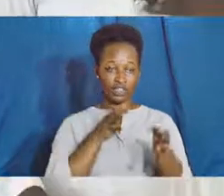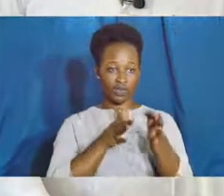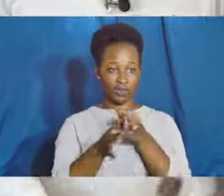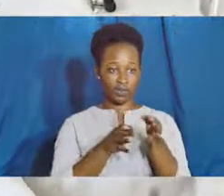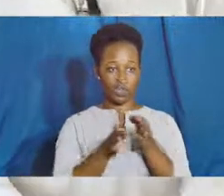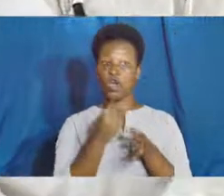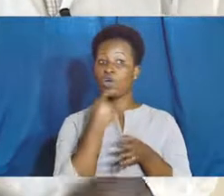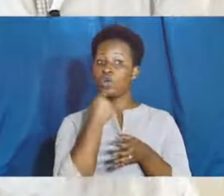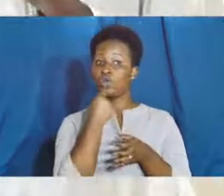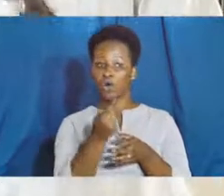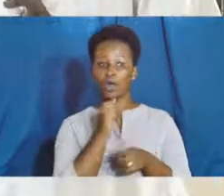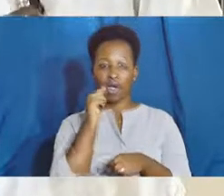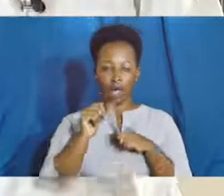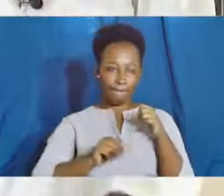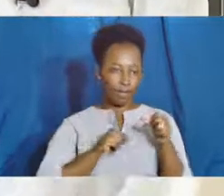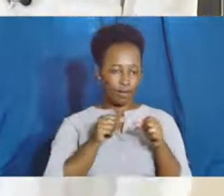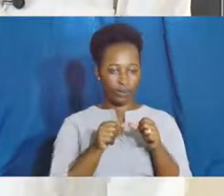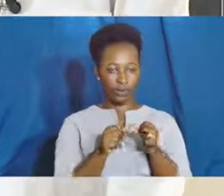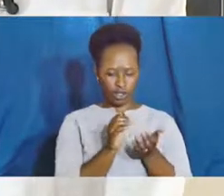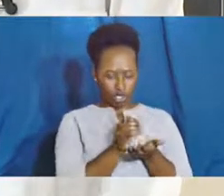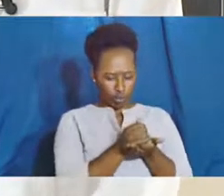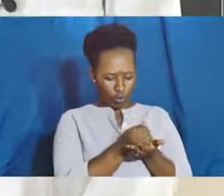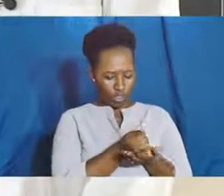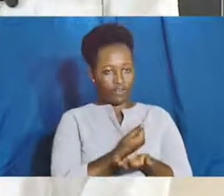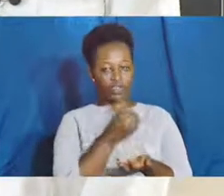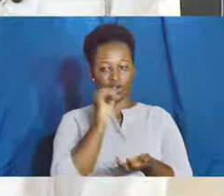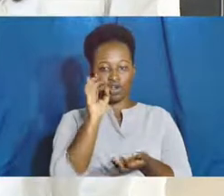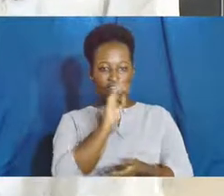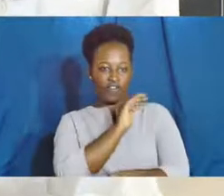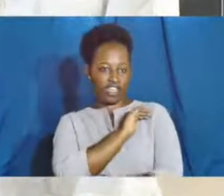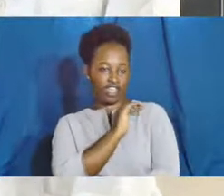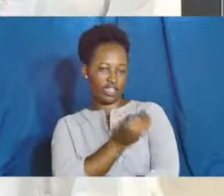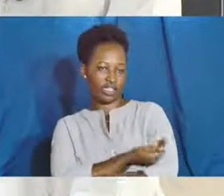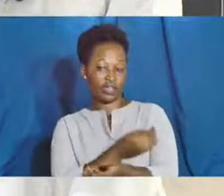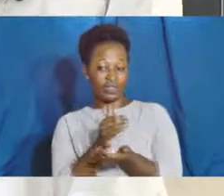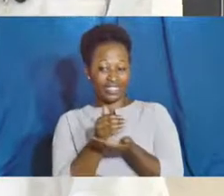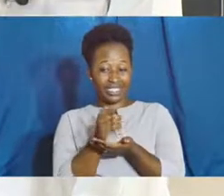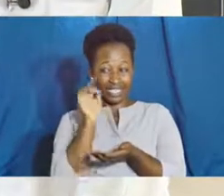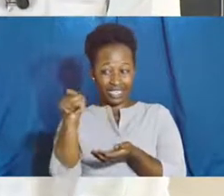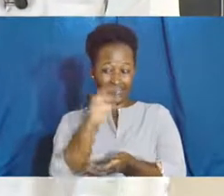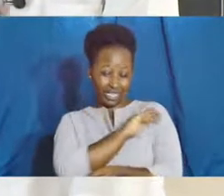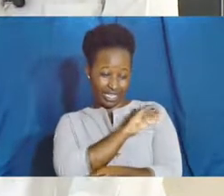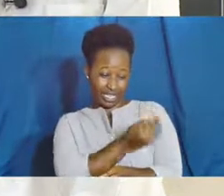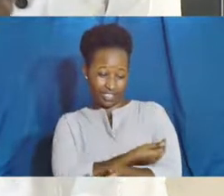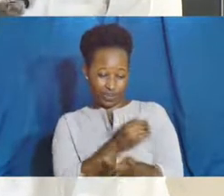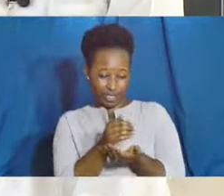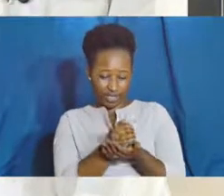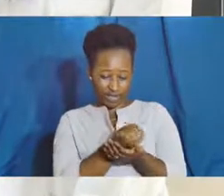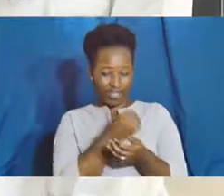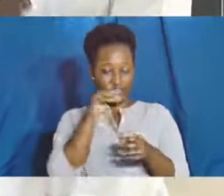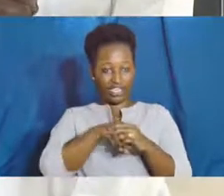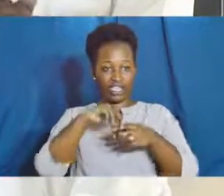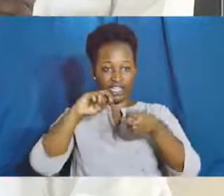it talks about the conservation of energy. This energy that we are saying is in electric